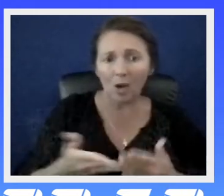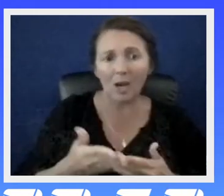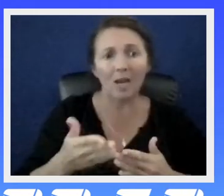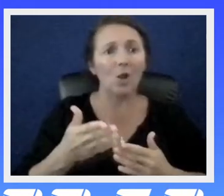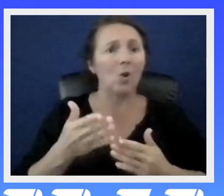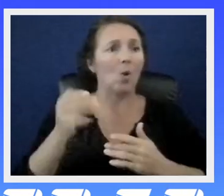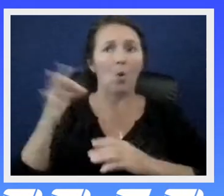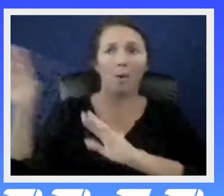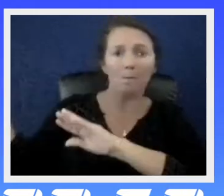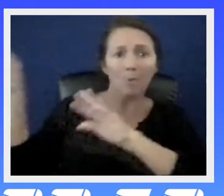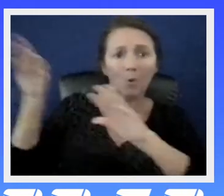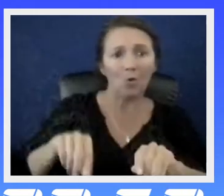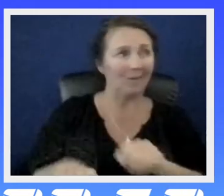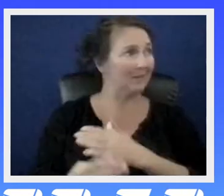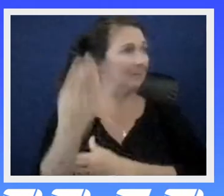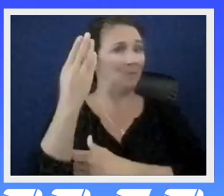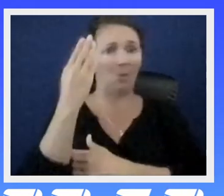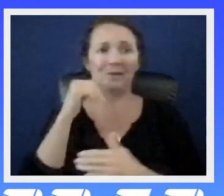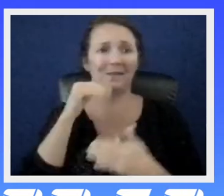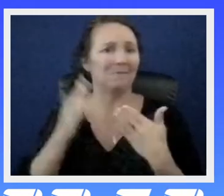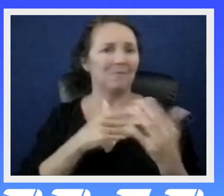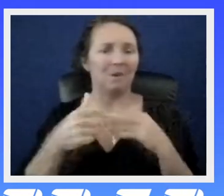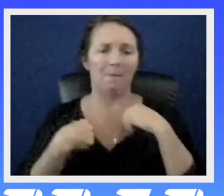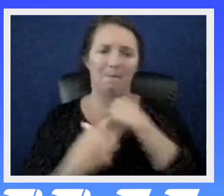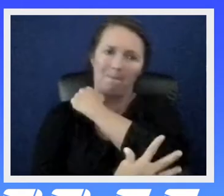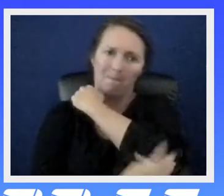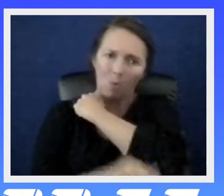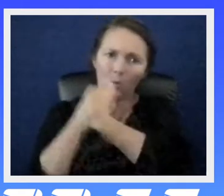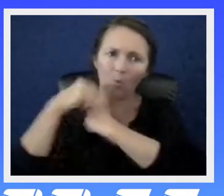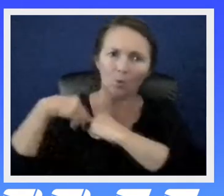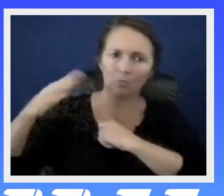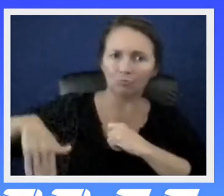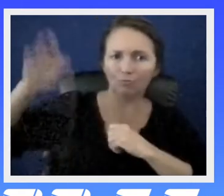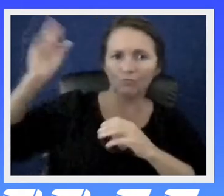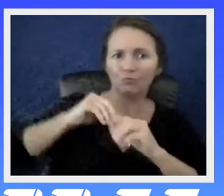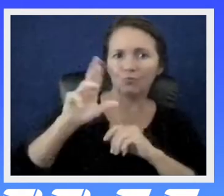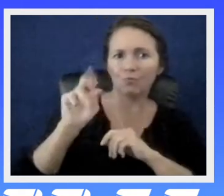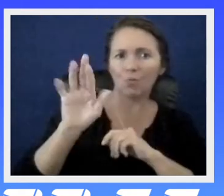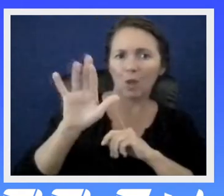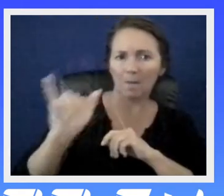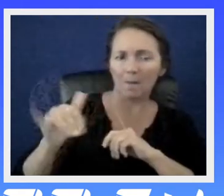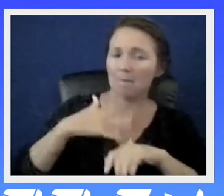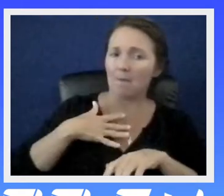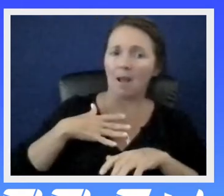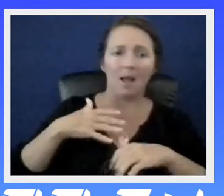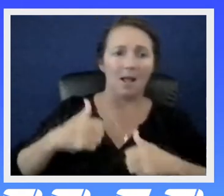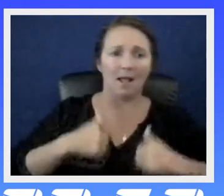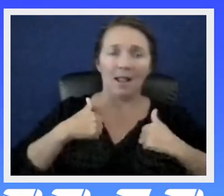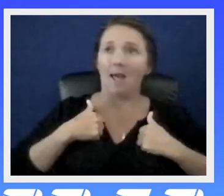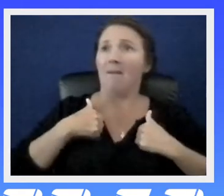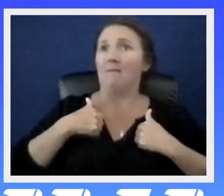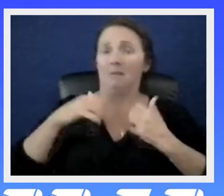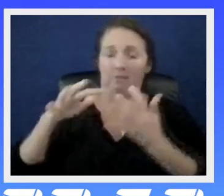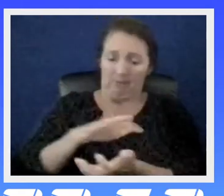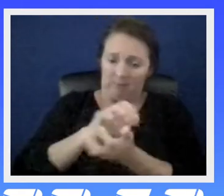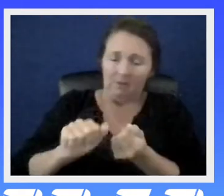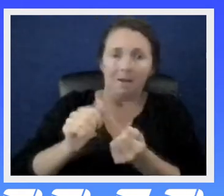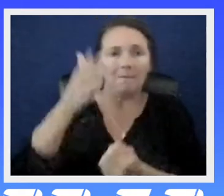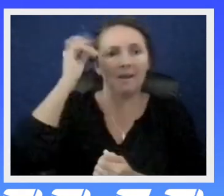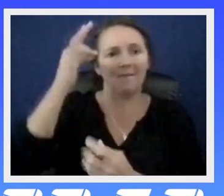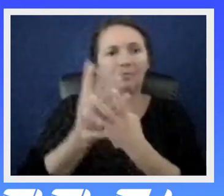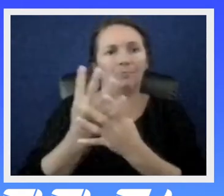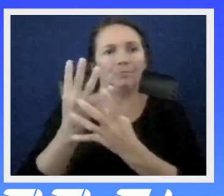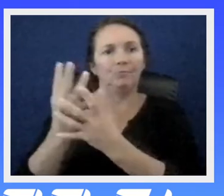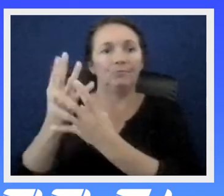here this morning. I was a poor girl growing up in Roxbury, a life torn apart by incarceration, and yet this city gave me